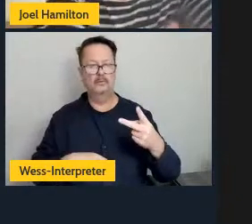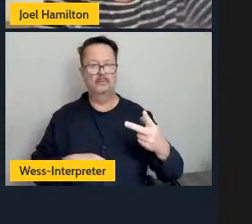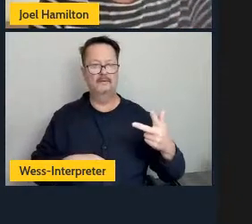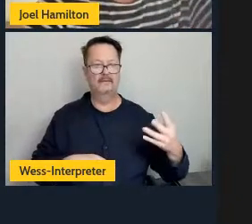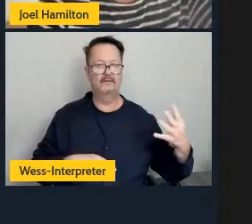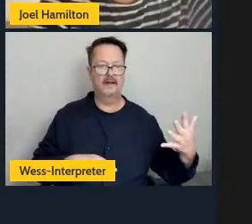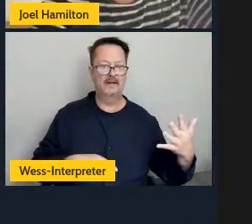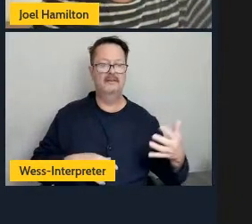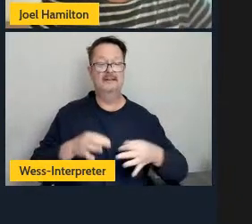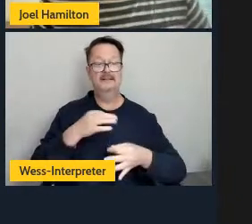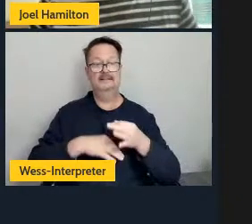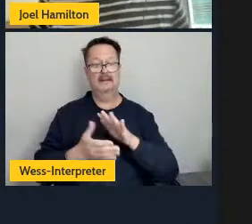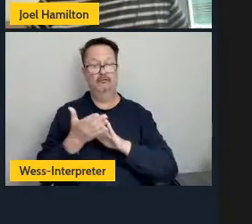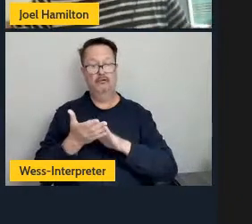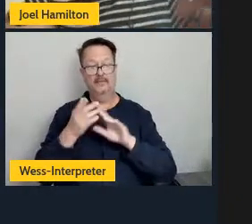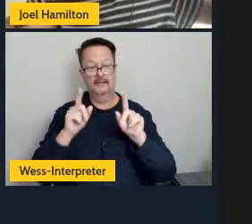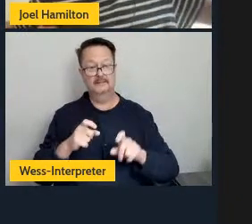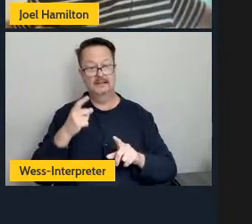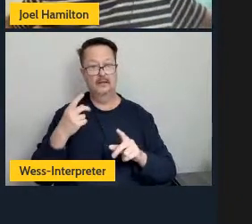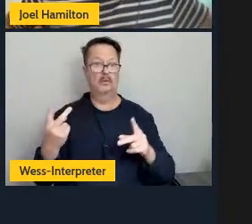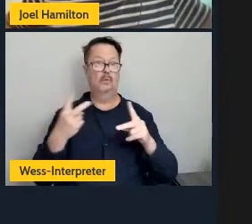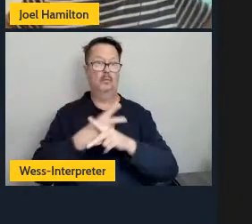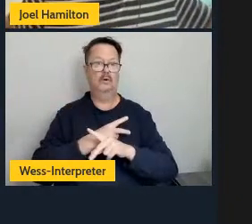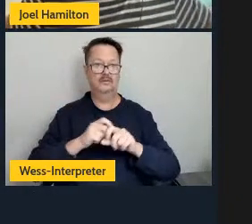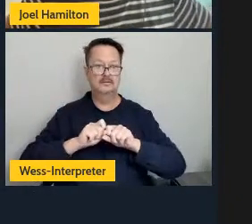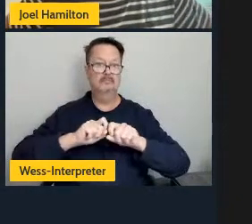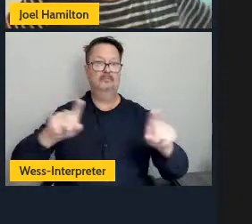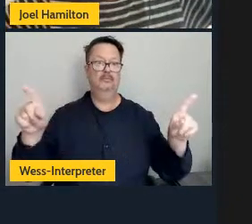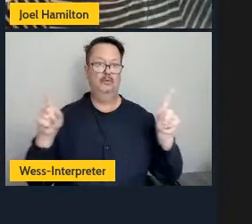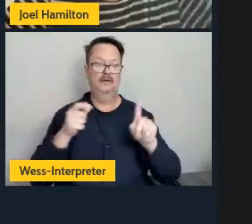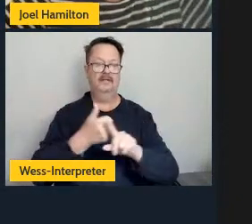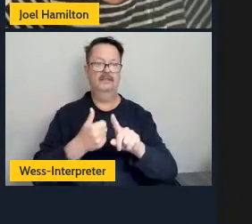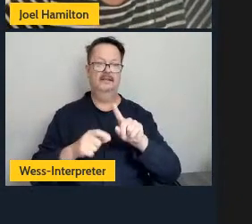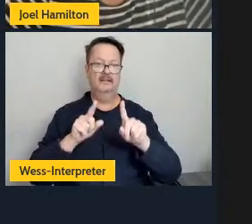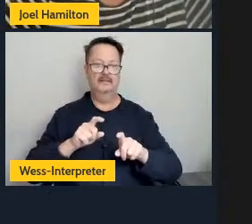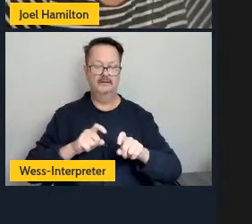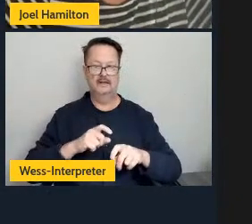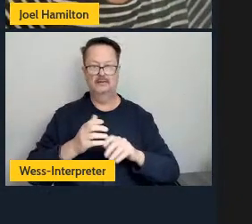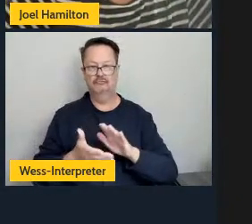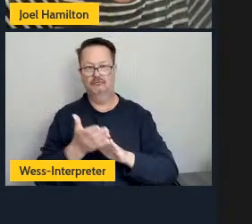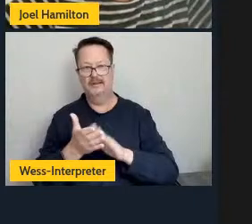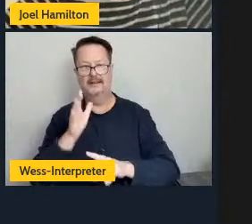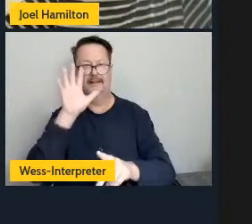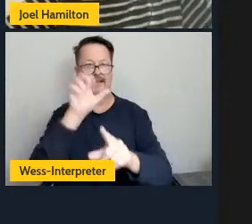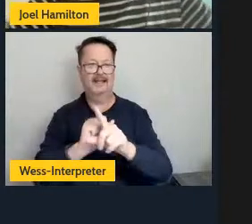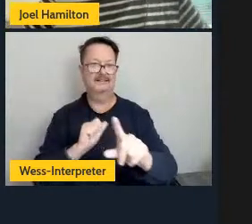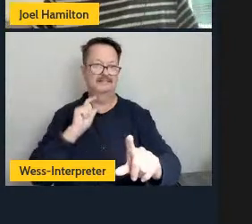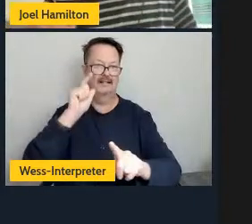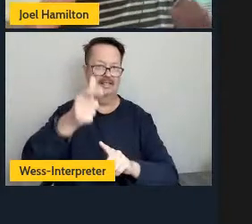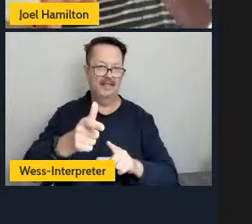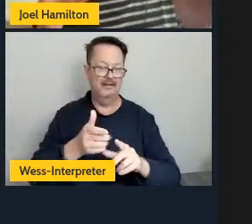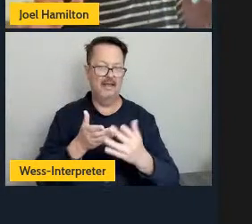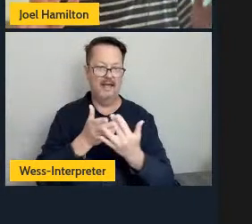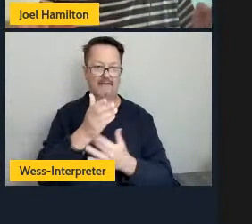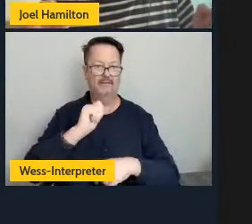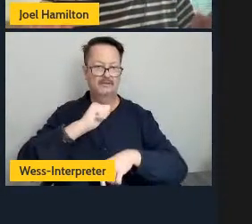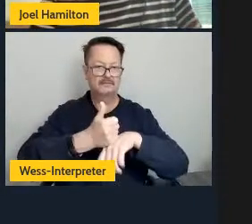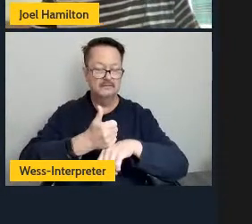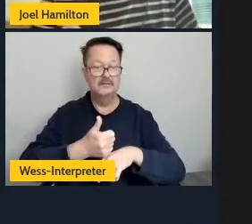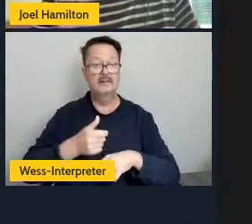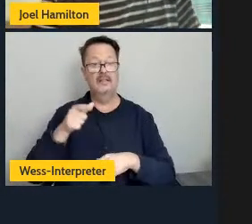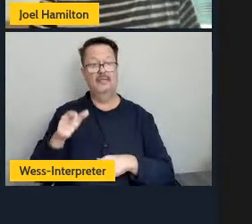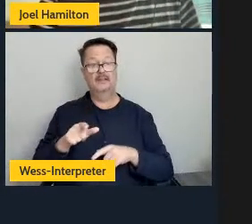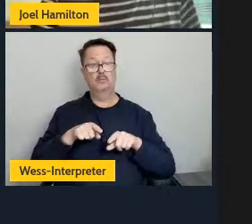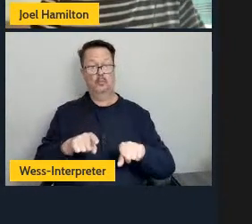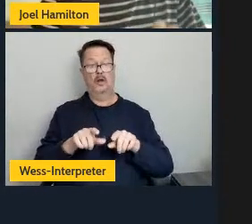instead of running the tests, or even worse, deploying and having the test running in CI, and all of a sudden catching it then, here at coding time,